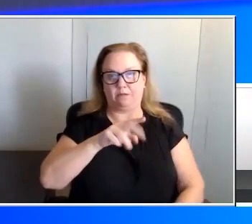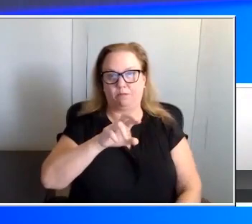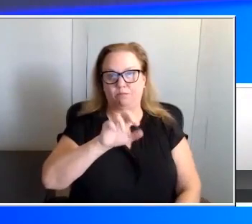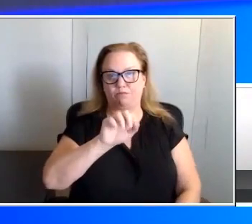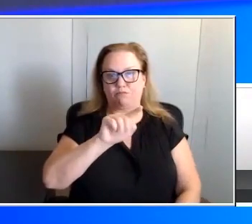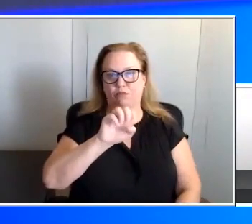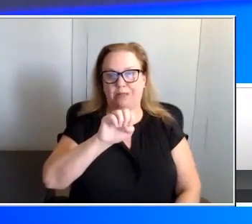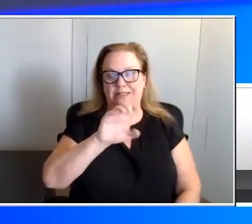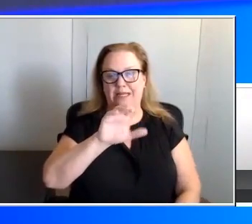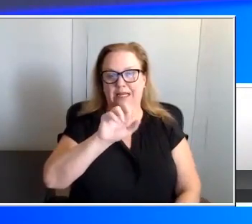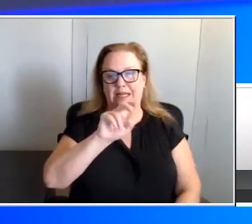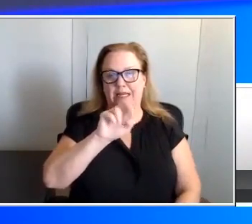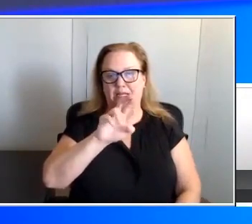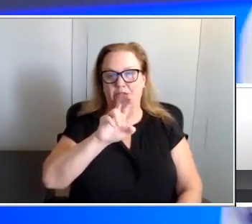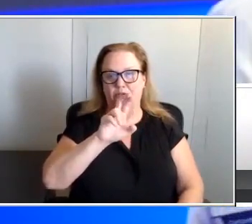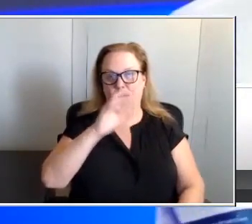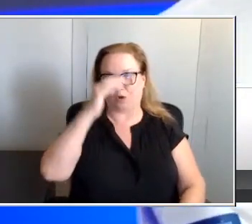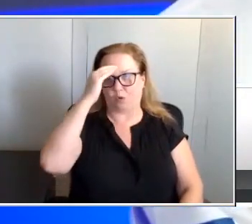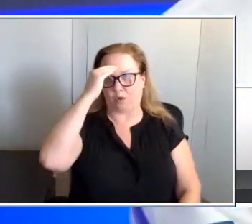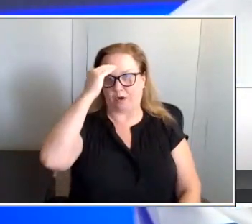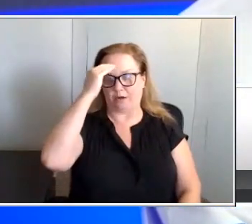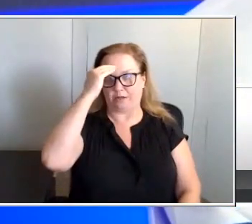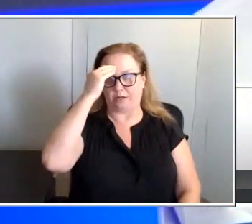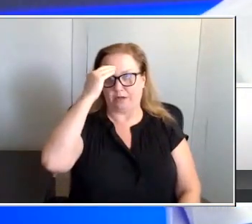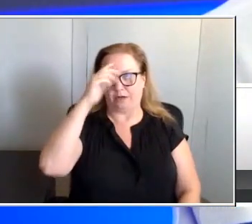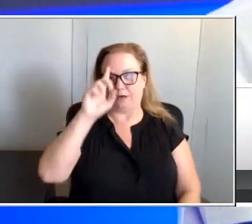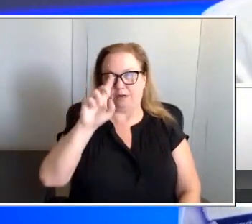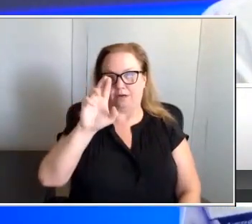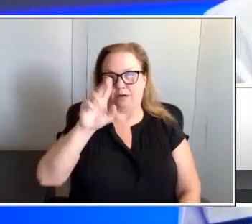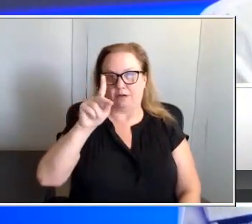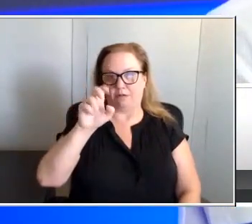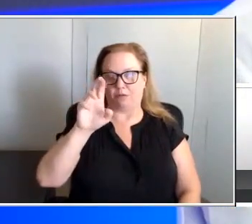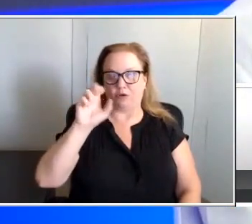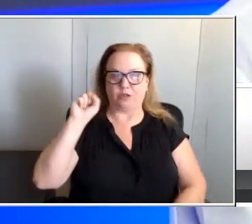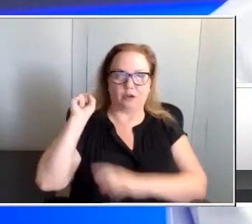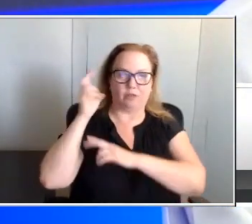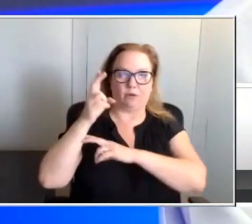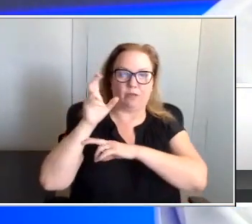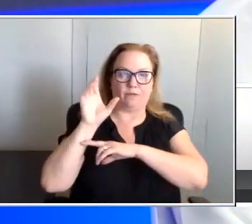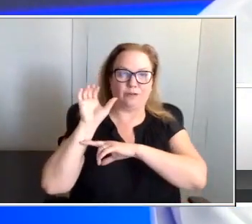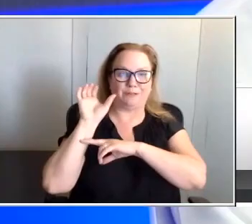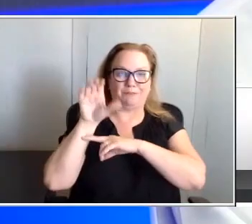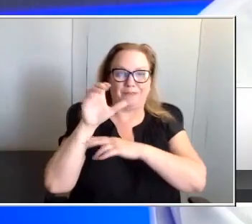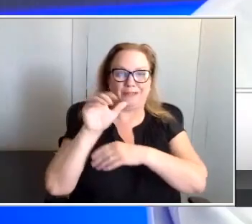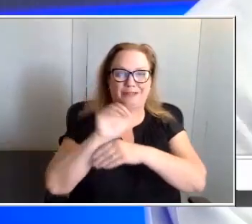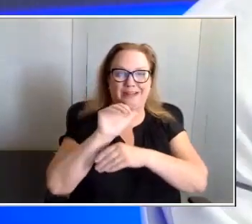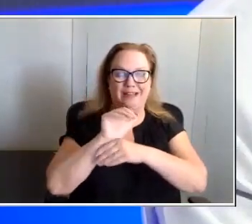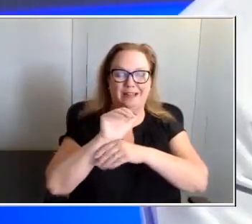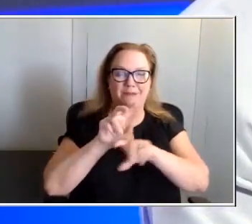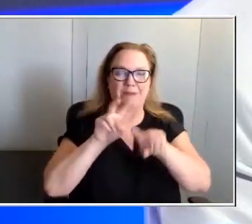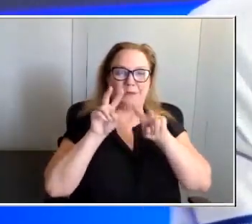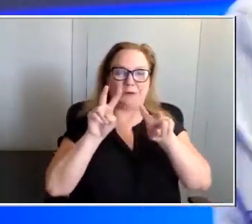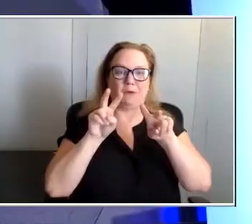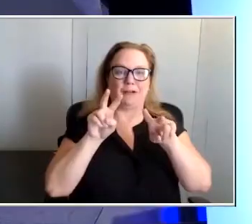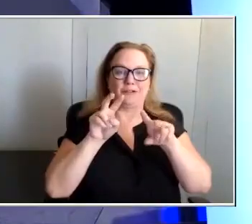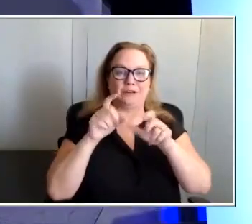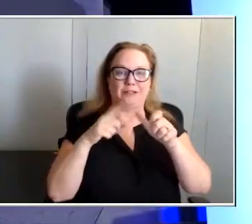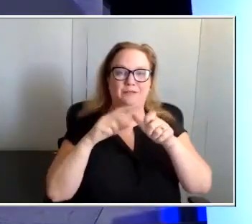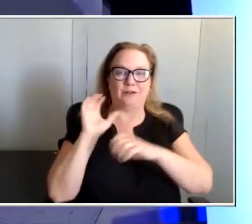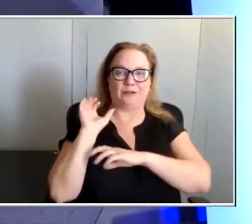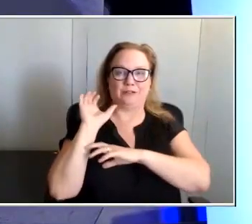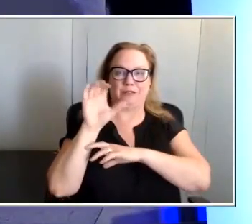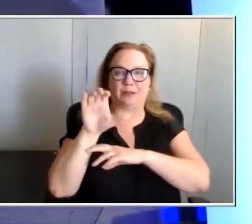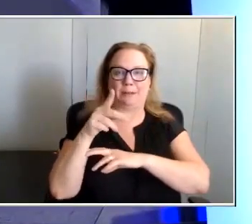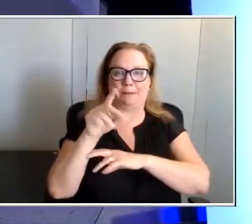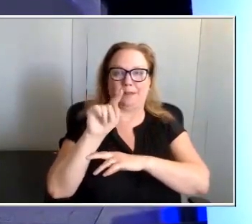awareness. So we're trying to, Dr. Parker is going to throw the first pitch tonight, and people should turn out to watch his Oh, they first should pitch. duck of is the Royals what game. they ought to